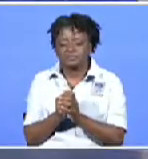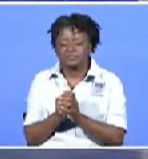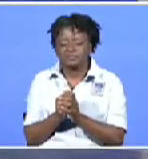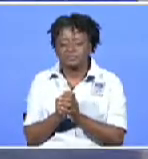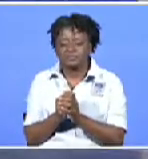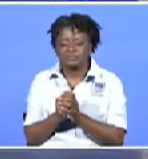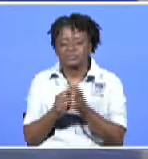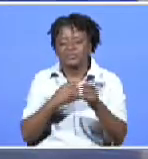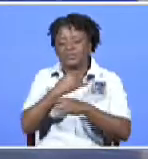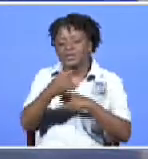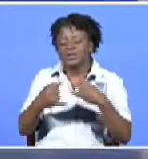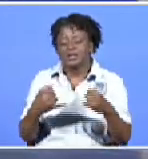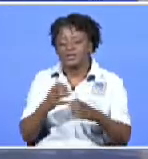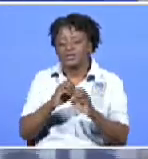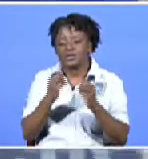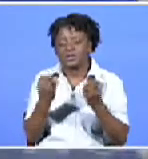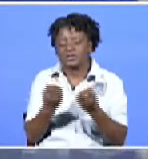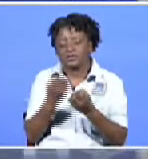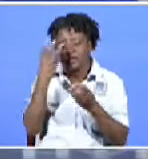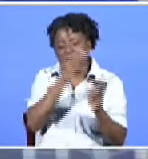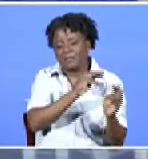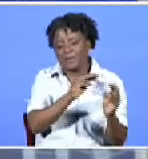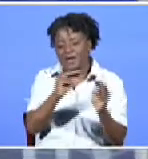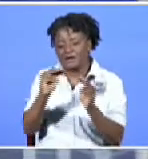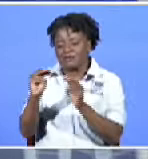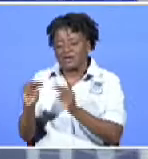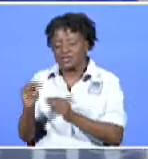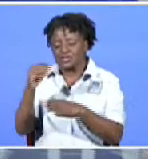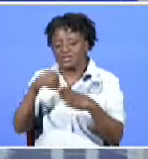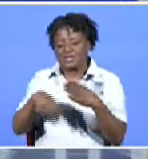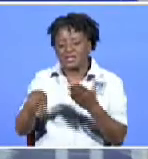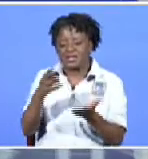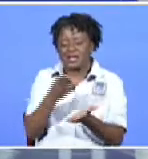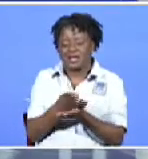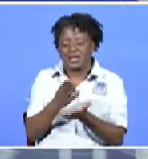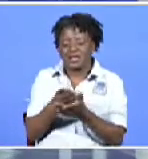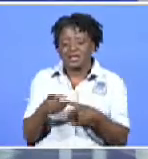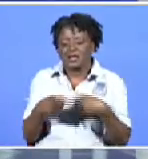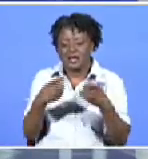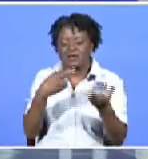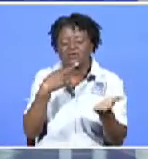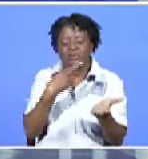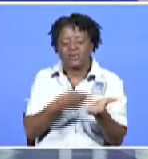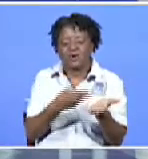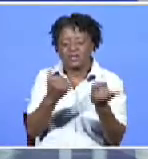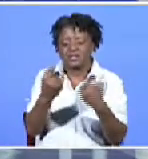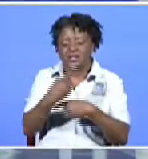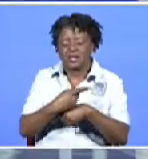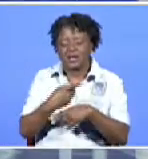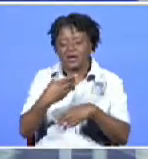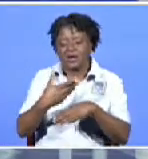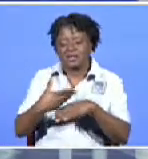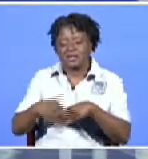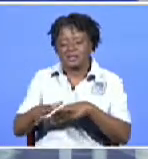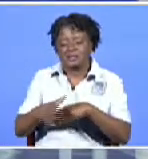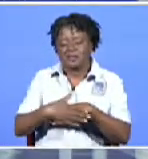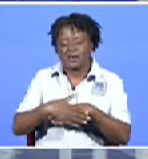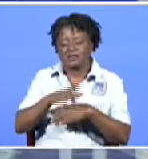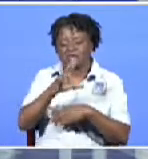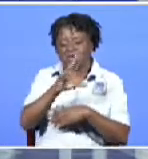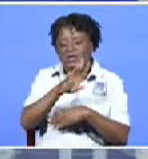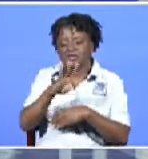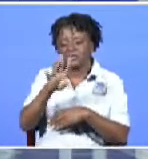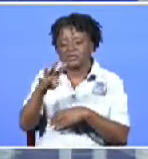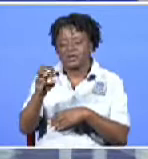Meanwhile, the International Organization for Migration in Port-au-Prince, Haiti, issuing a report today on the repatriation of 340 Haitian migrants from